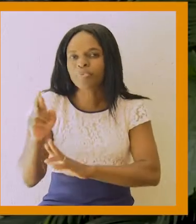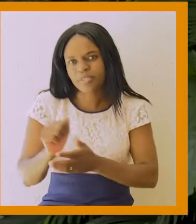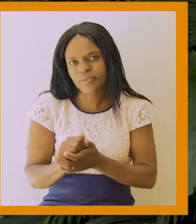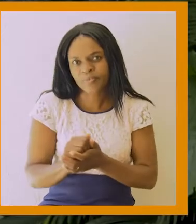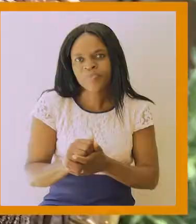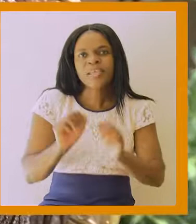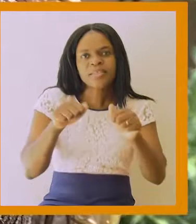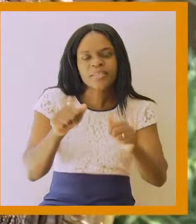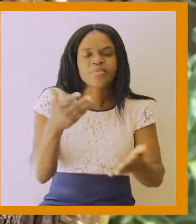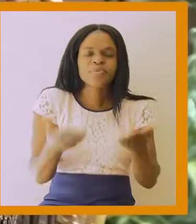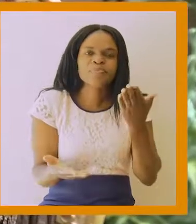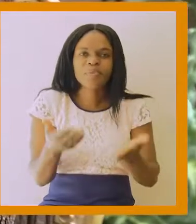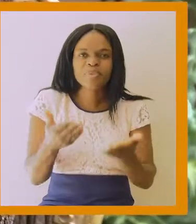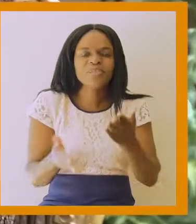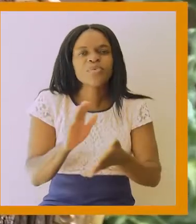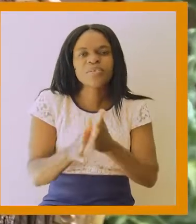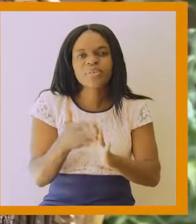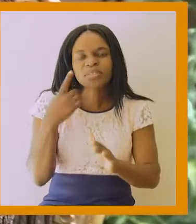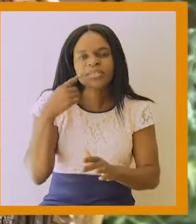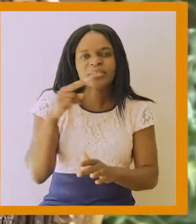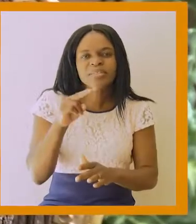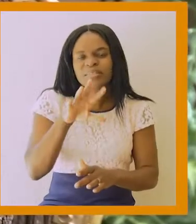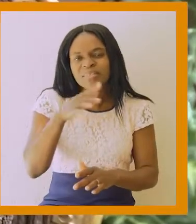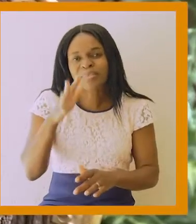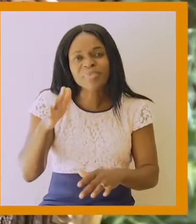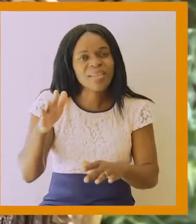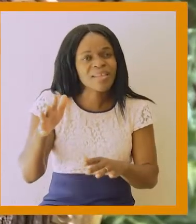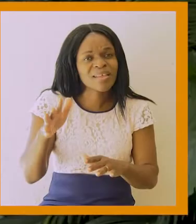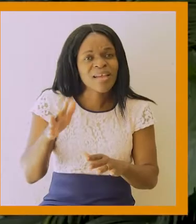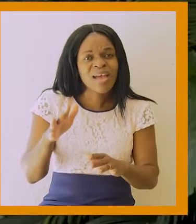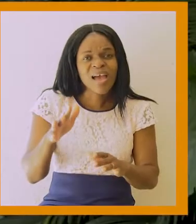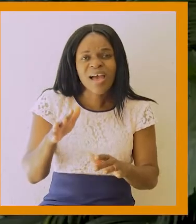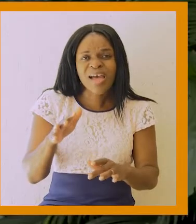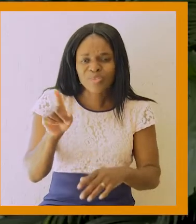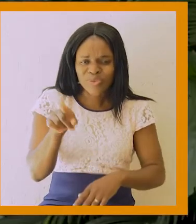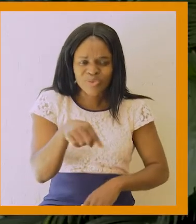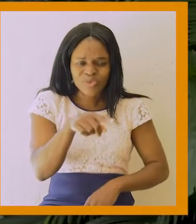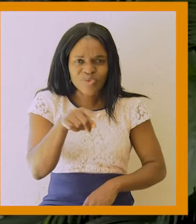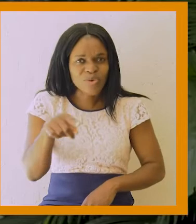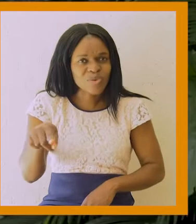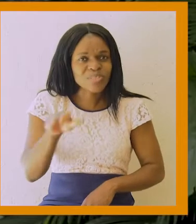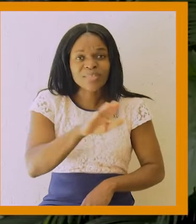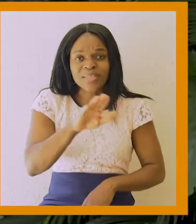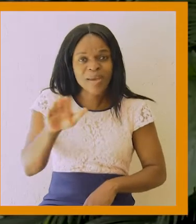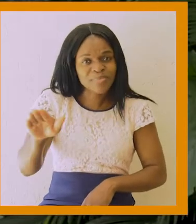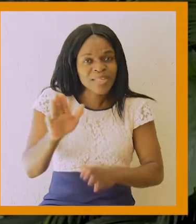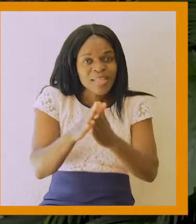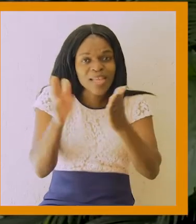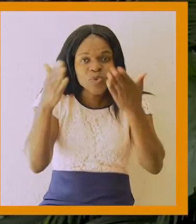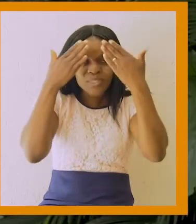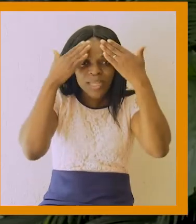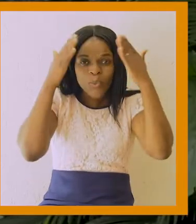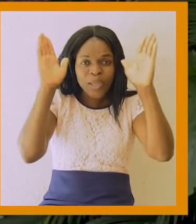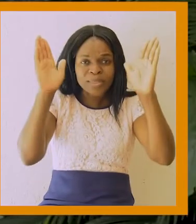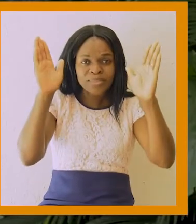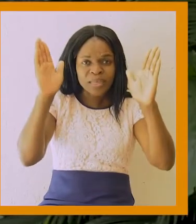even see that, or they don't even realize that something wrong has been done to them. They are not aware of